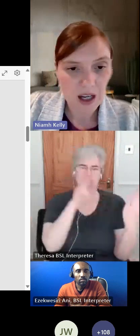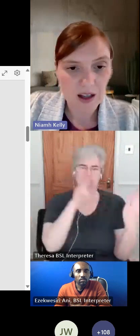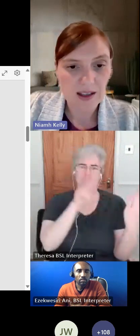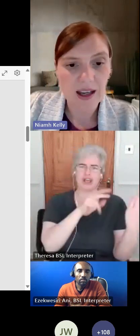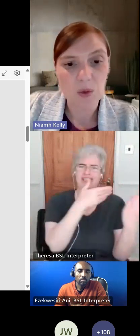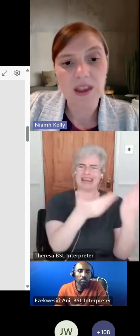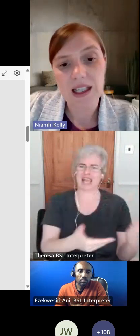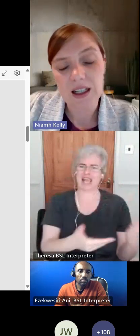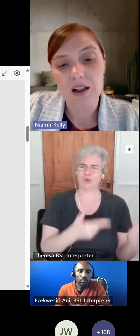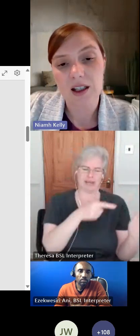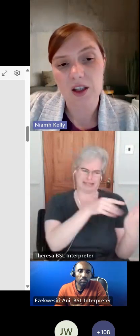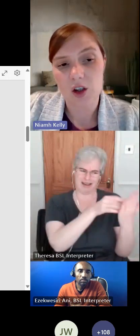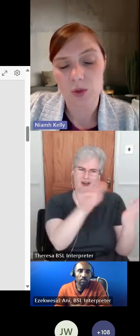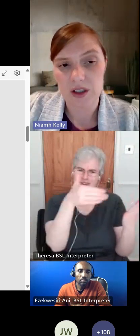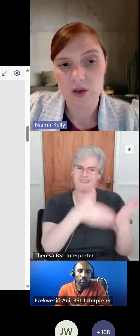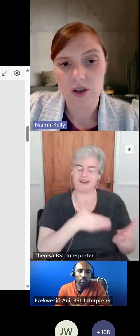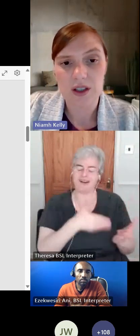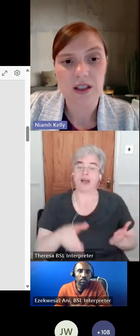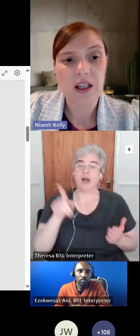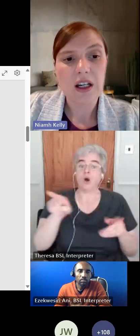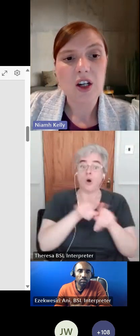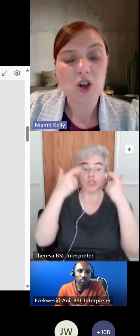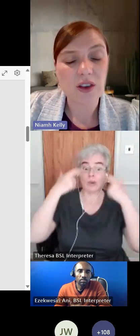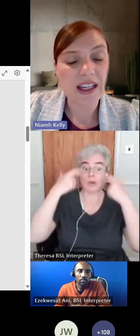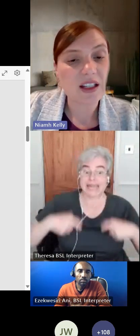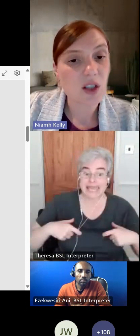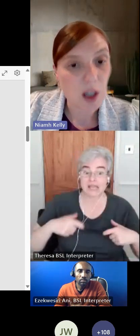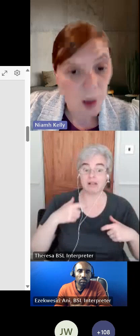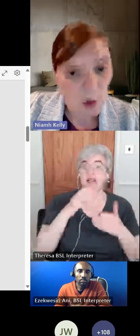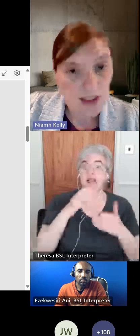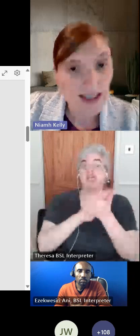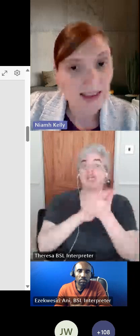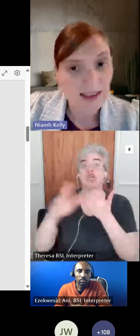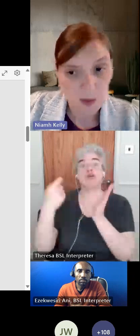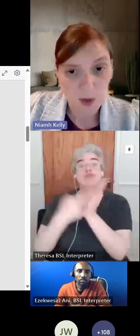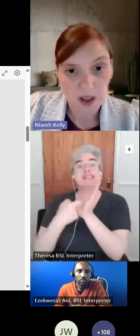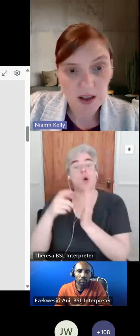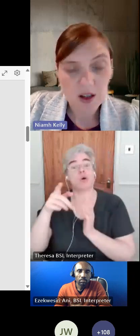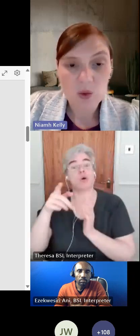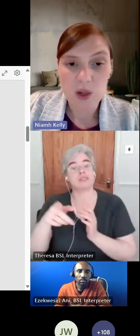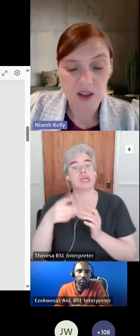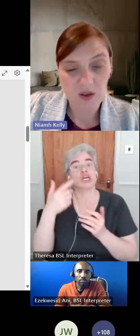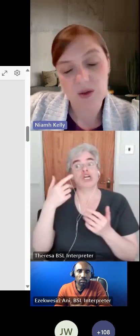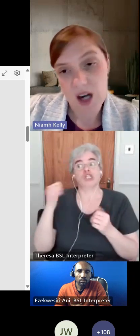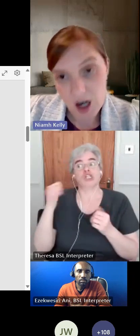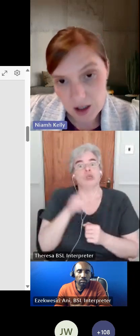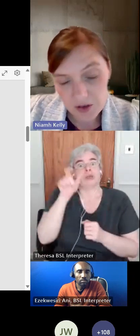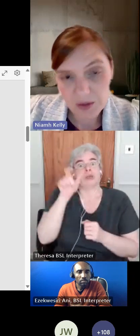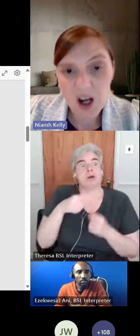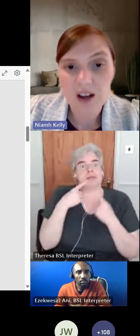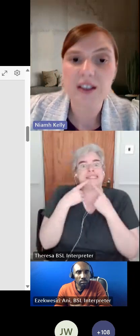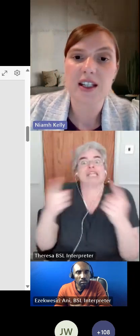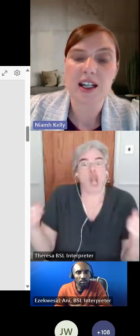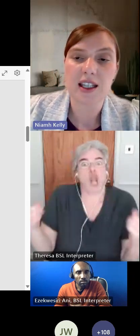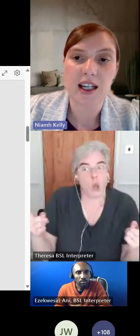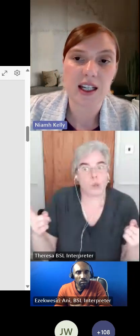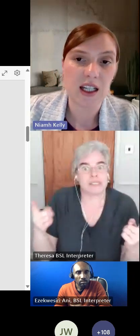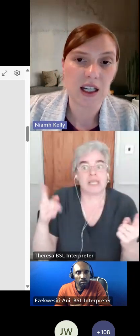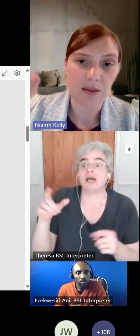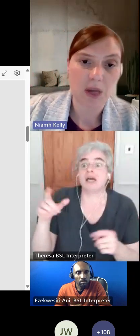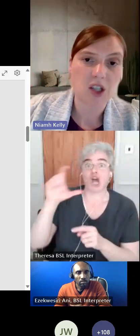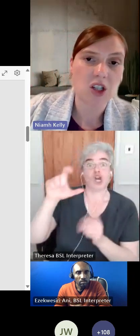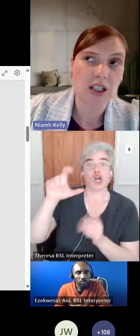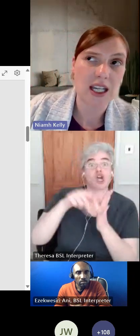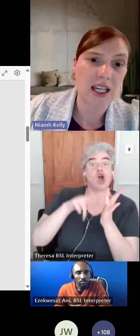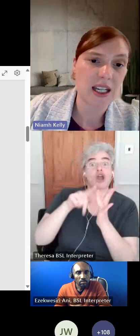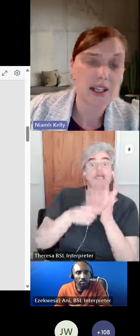at. Same with the legal and the human resources. Should they disclose at this point? We have heard from Connor today that